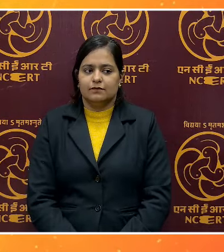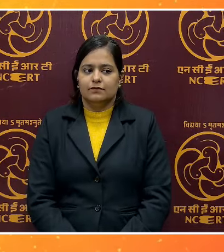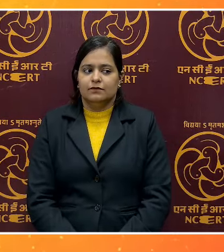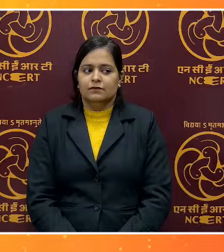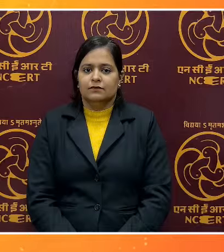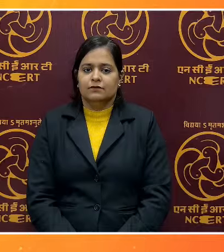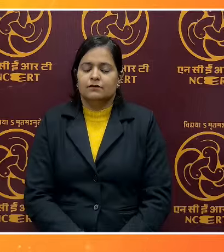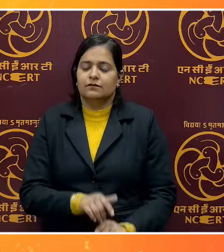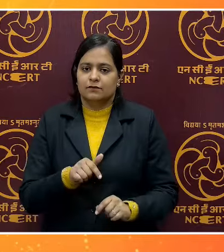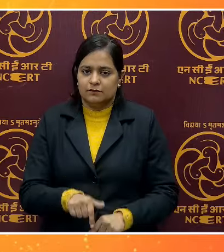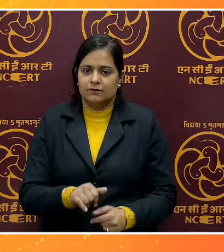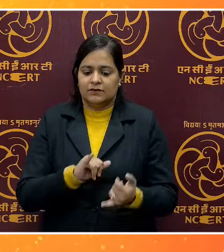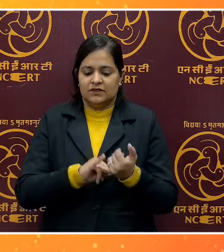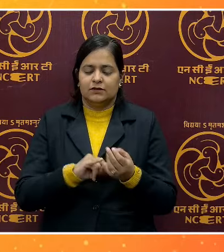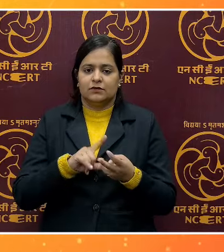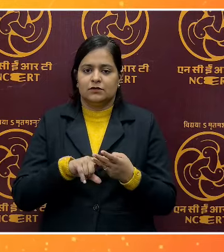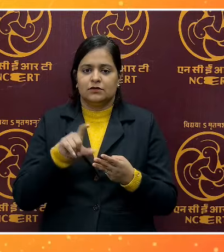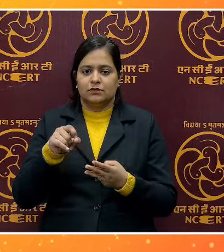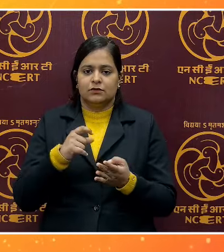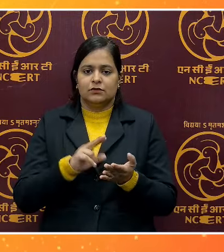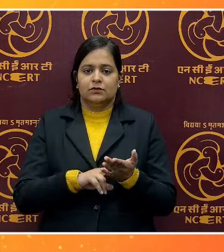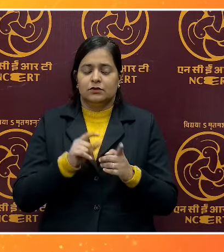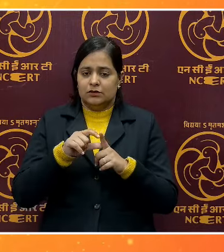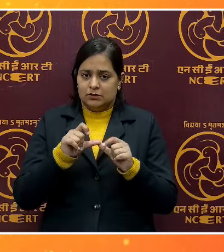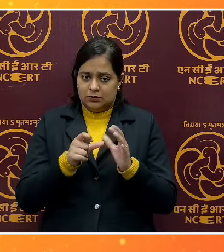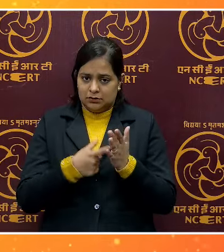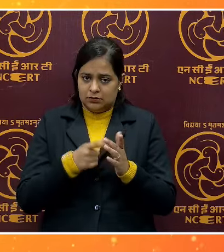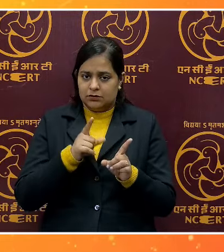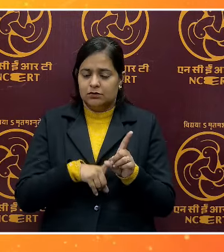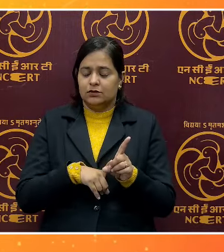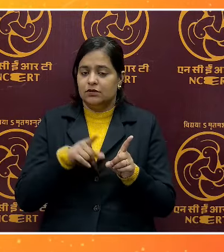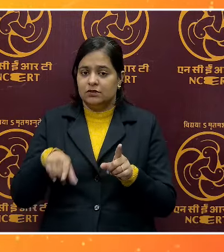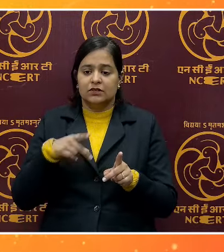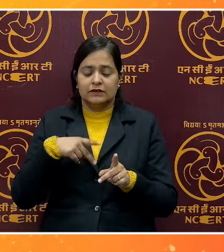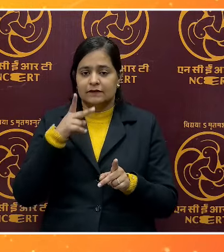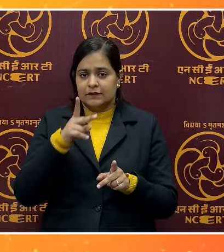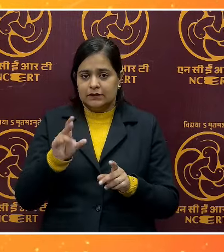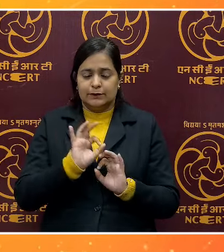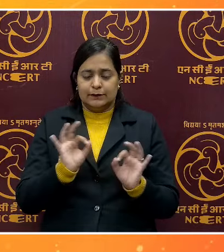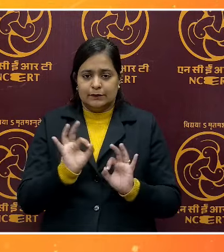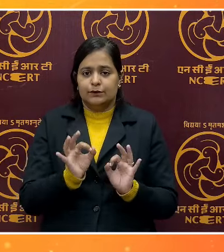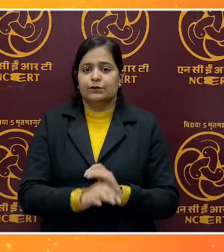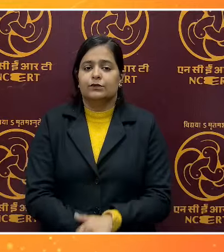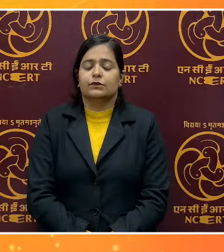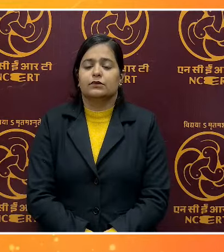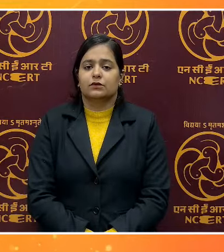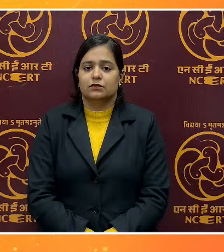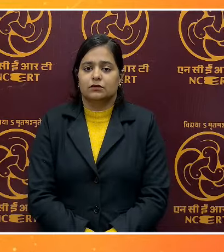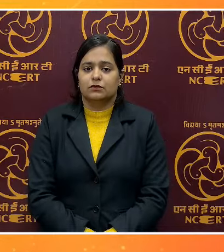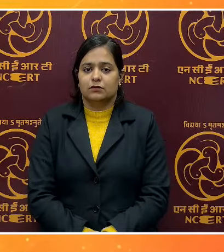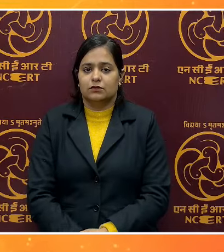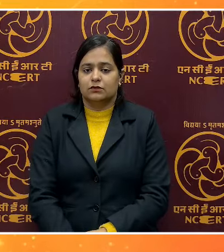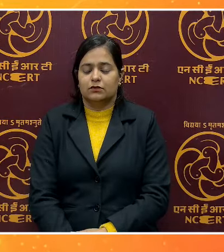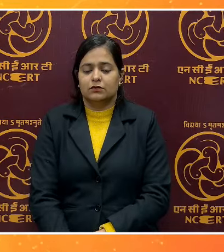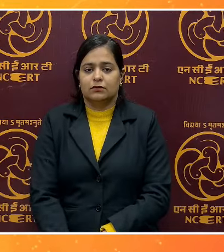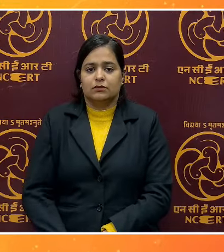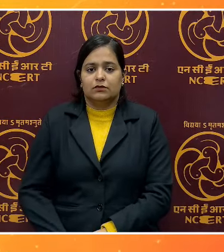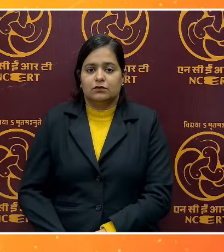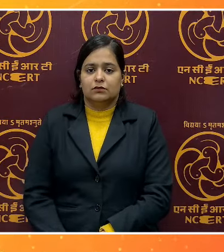The secondary valency are non-ionizable. These are satisfied by neutral molecules or negative ions